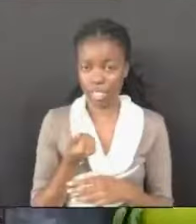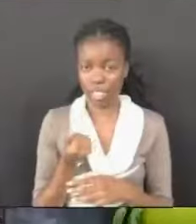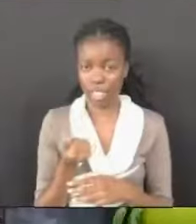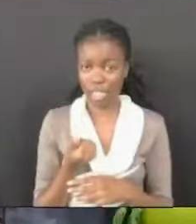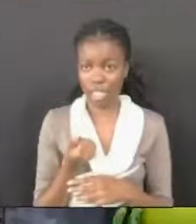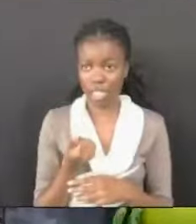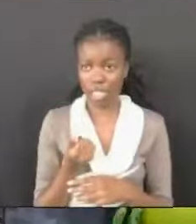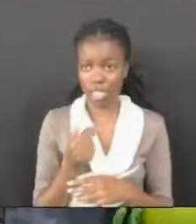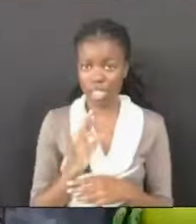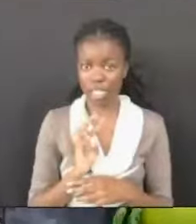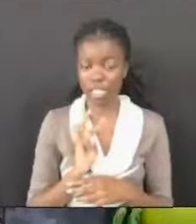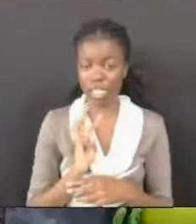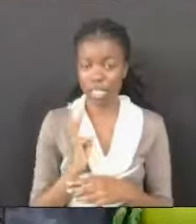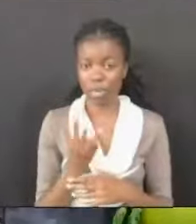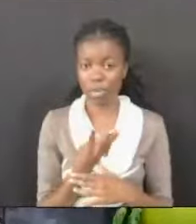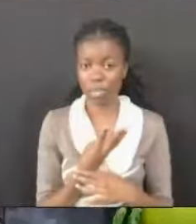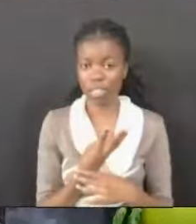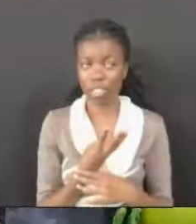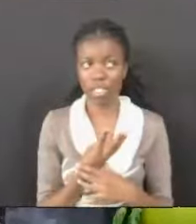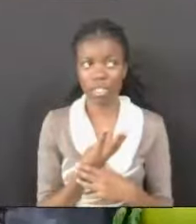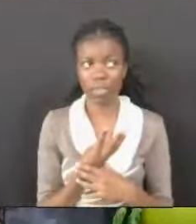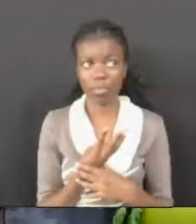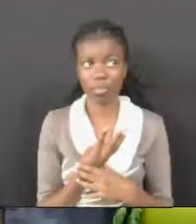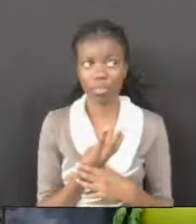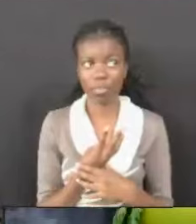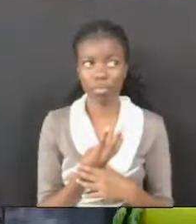and girls, are we?